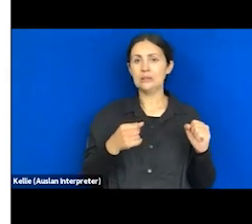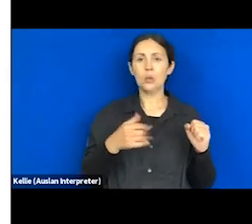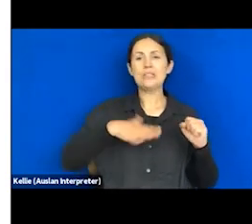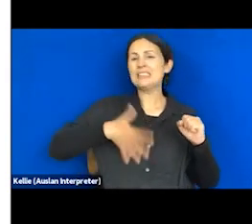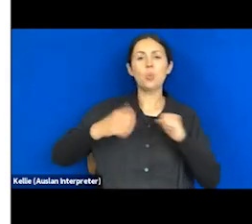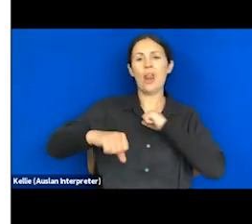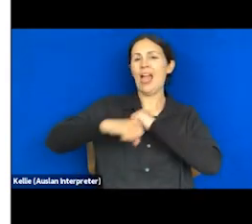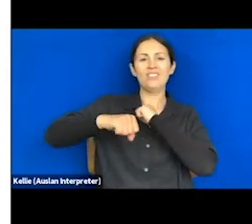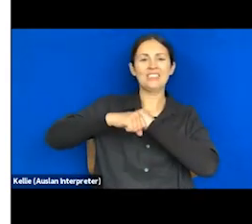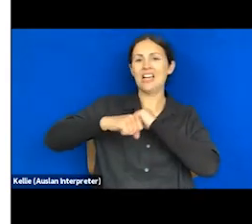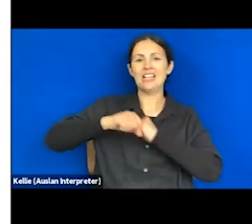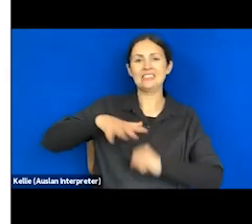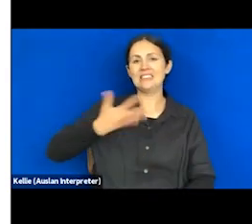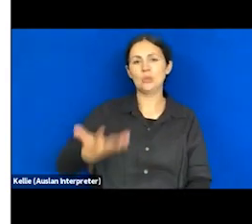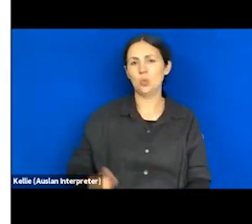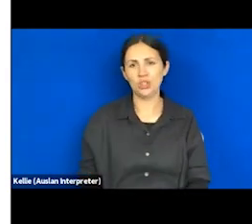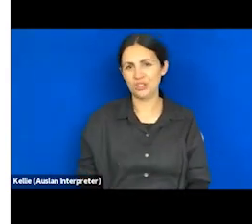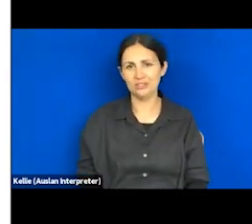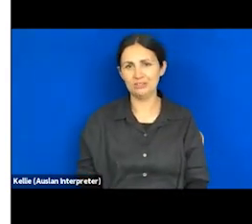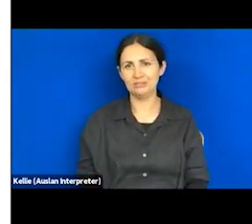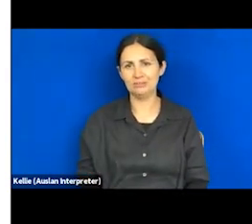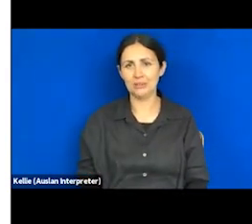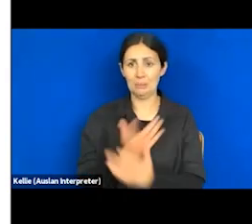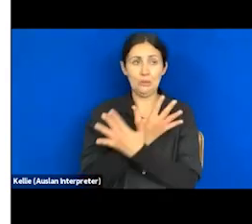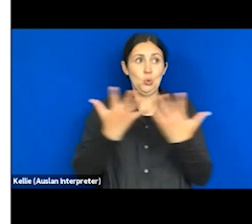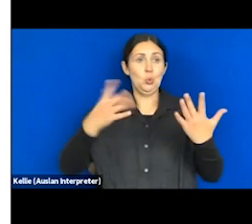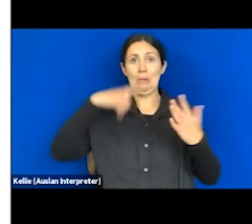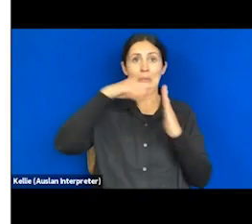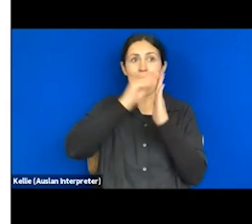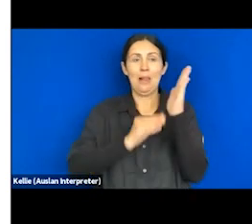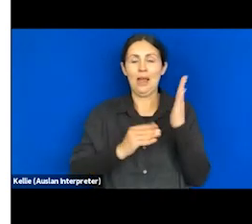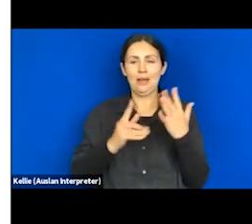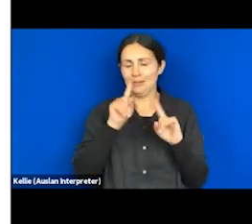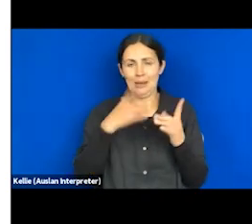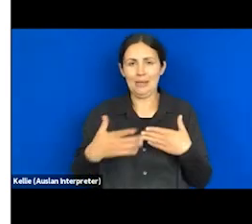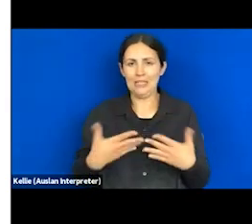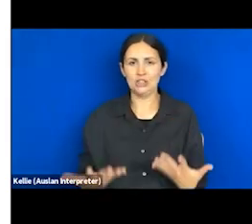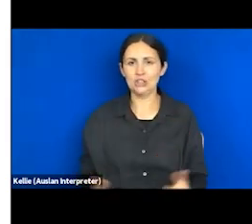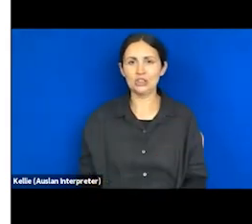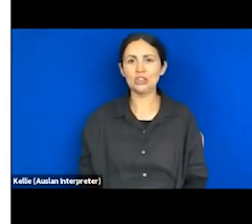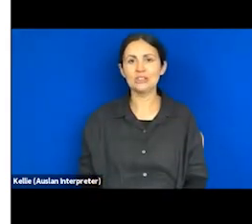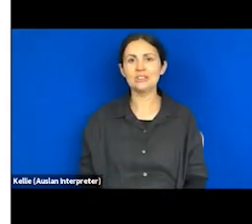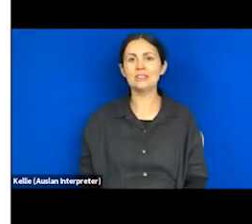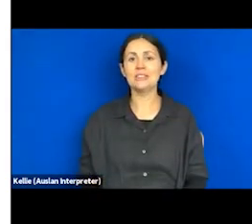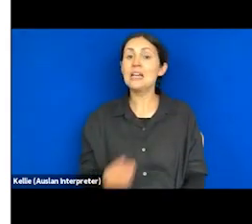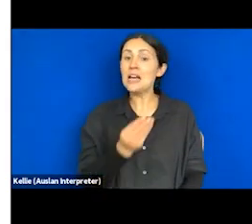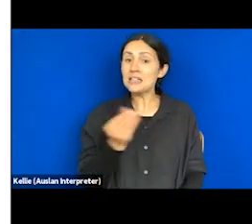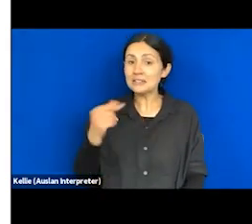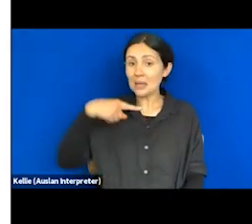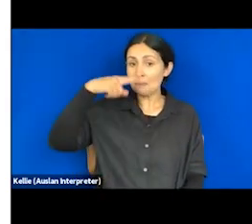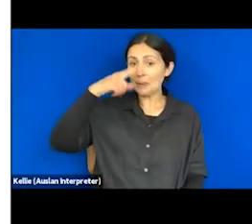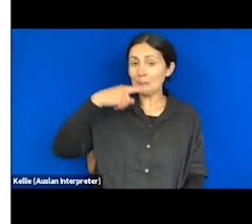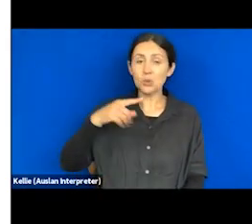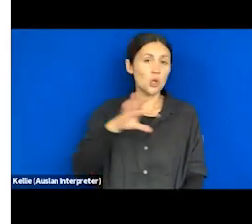more interest than we could manage. The most common reasons, however, why people did not progress to the formal screening